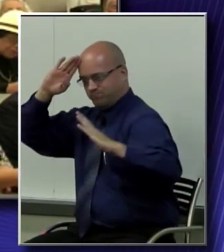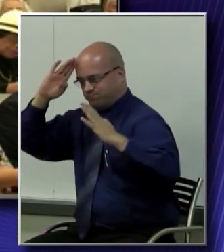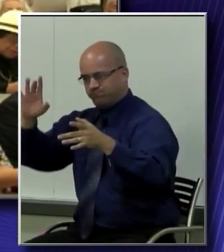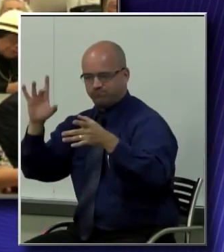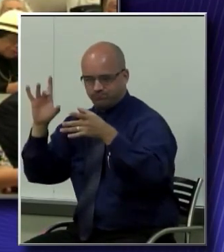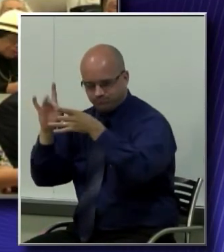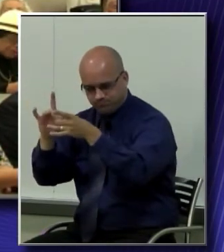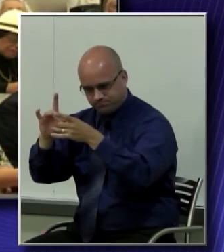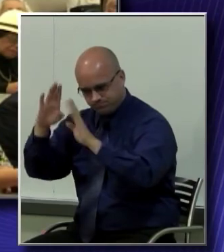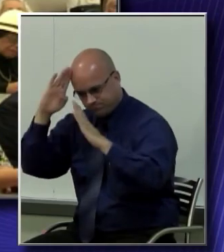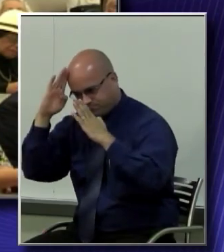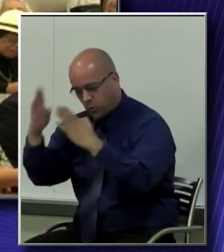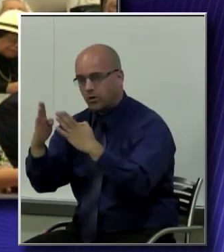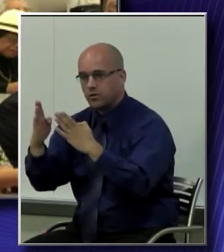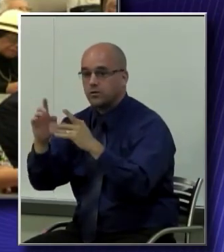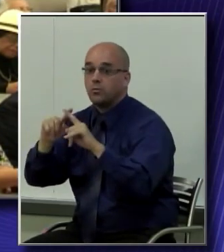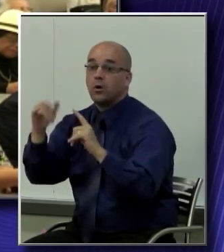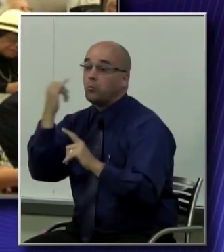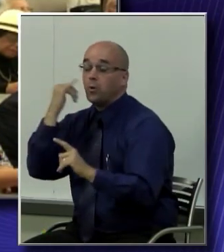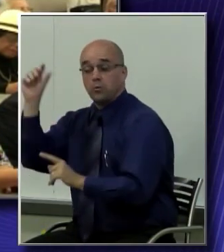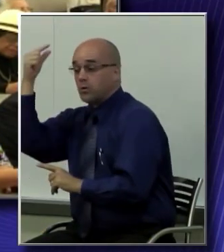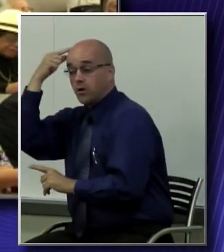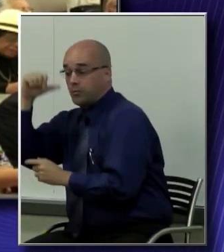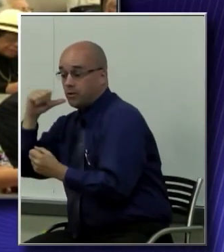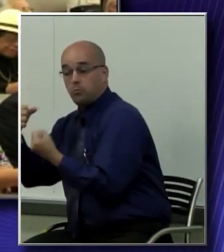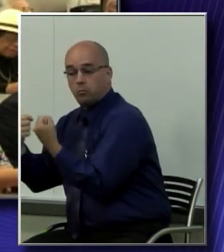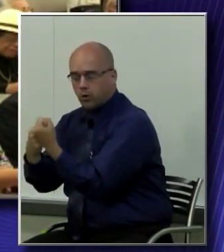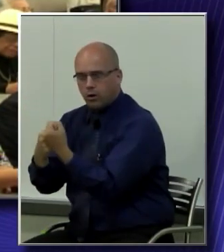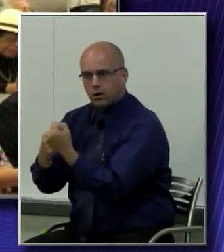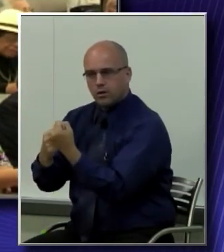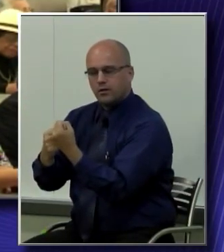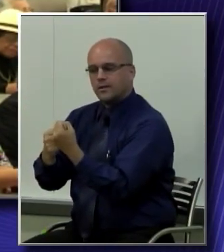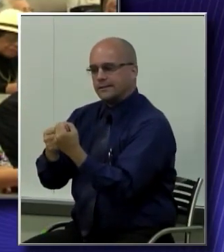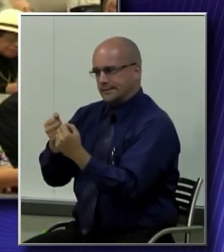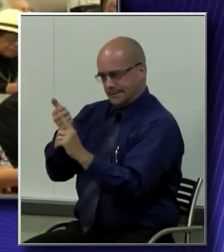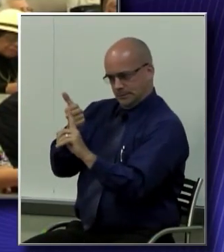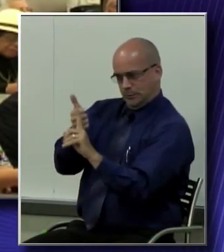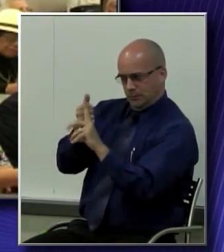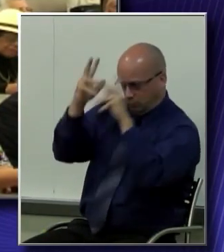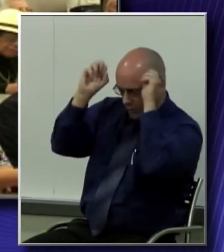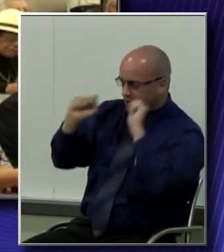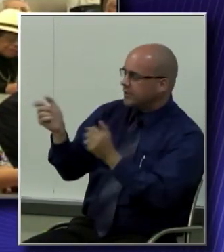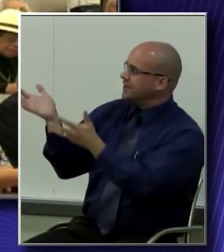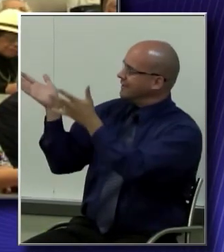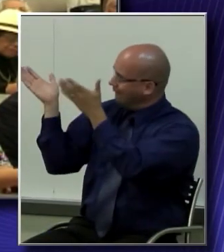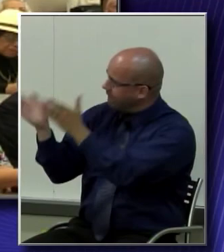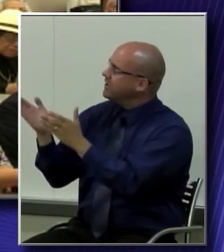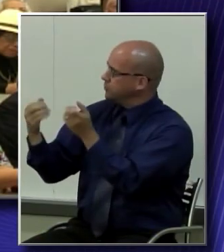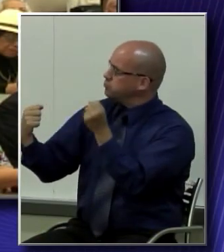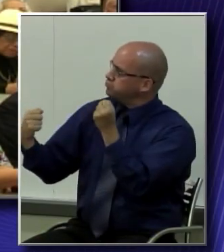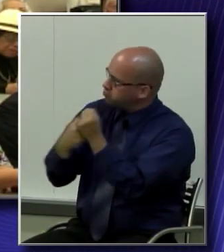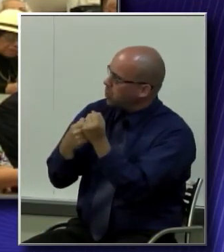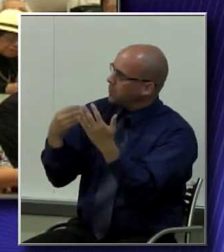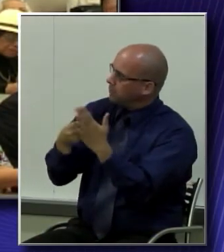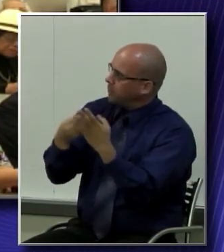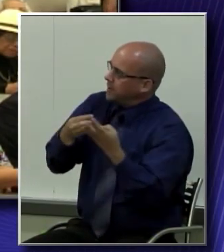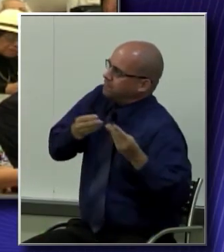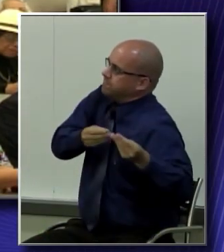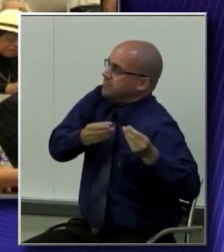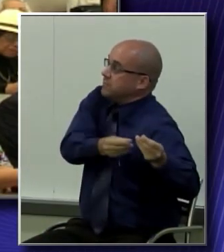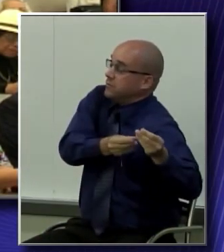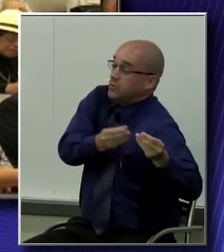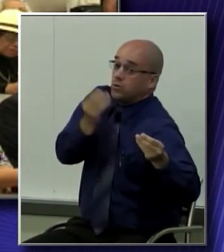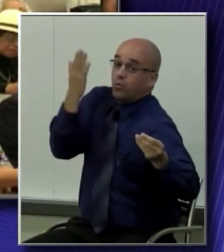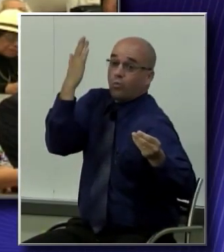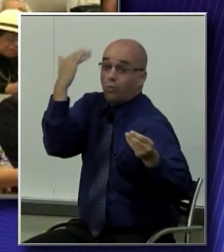Assembly is not going to be, they need to be able to convince the General Assembly to do so. Because otherwise, you're going to have